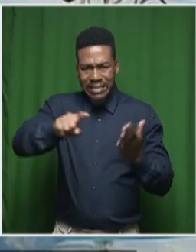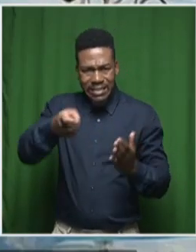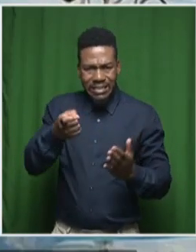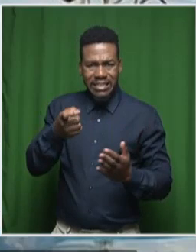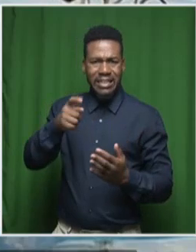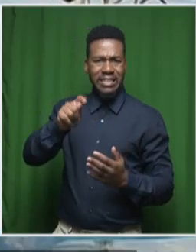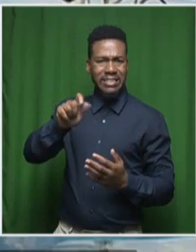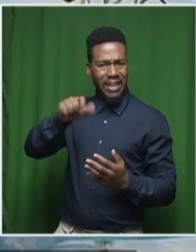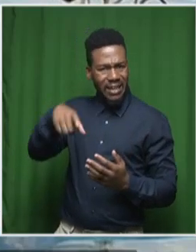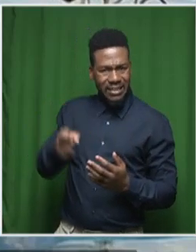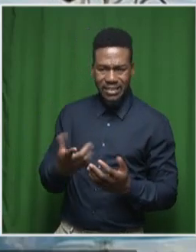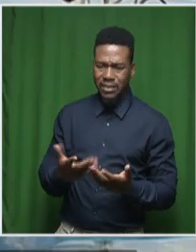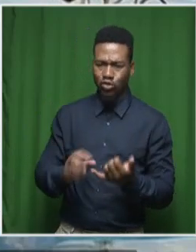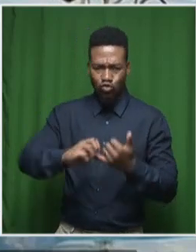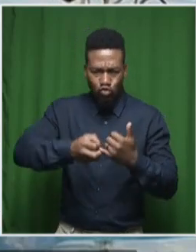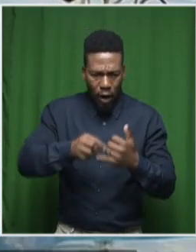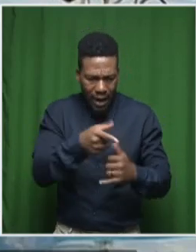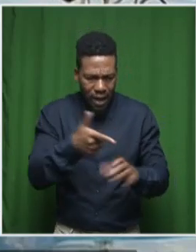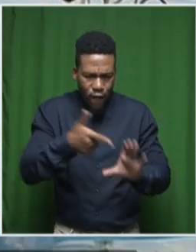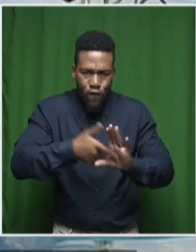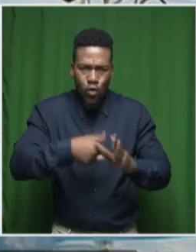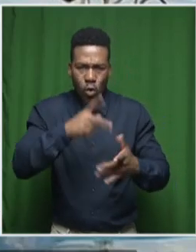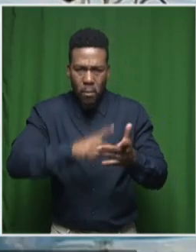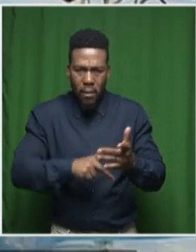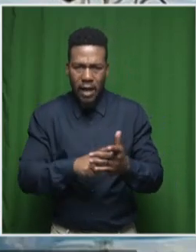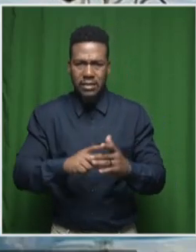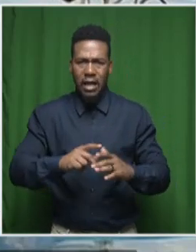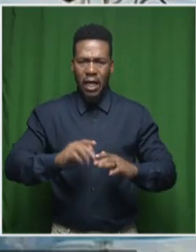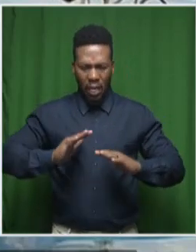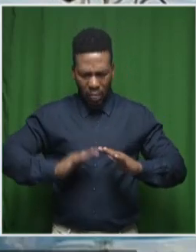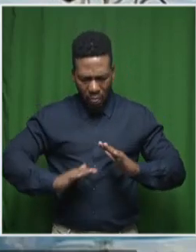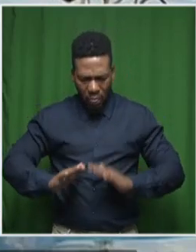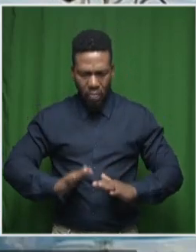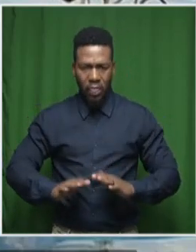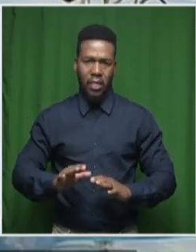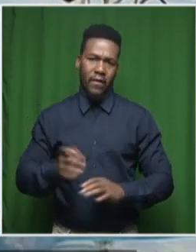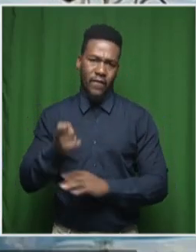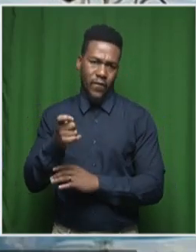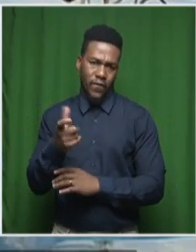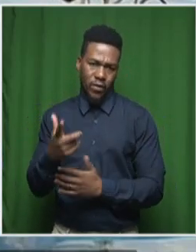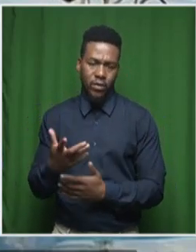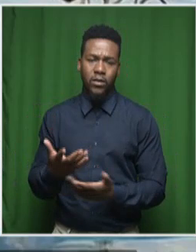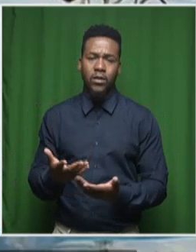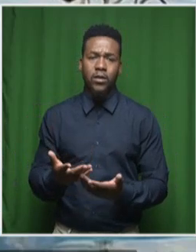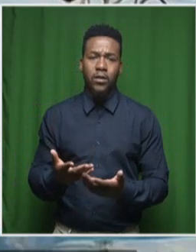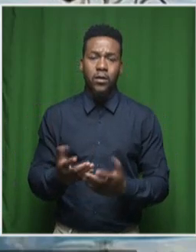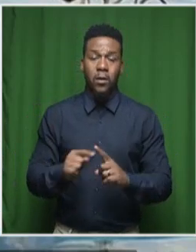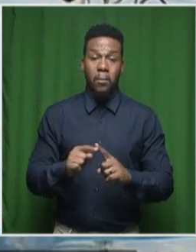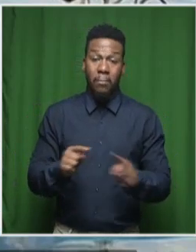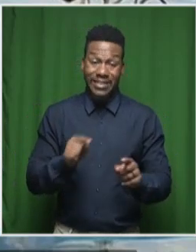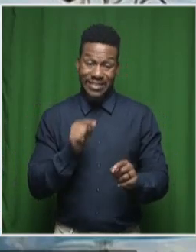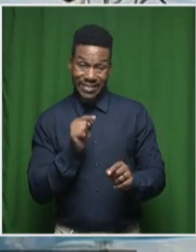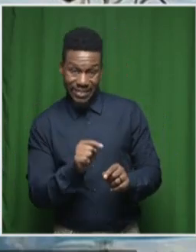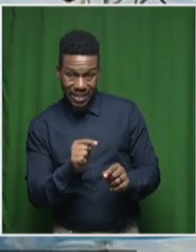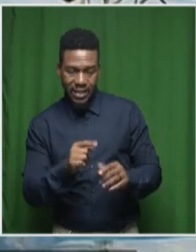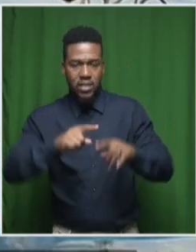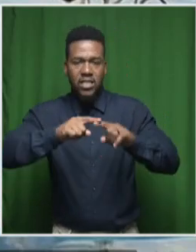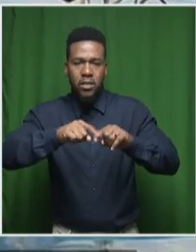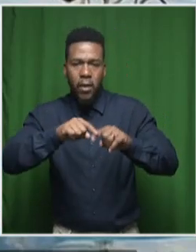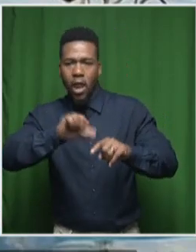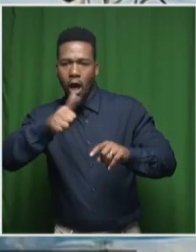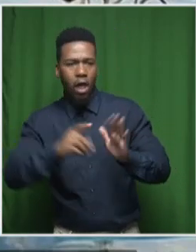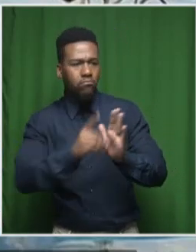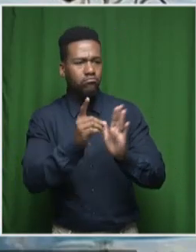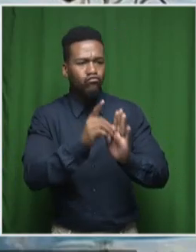fuel prices, just to relieve consumers for a period of time. But of course, this is compounded by what other developments might be